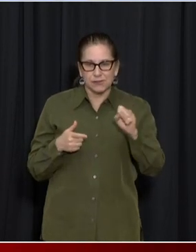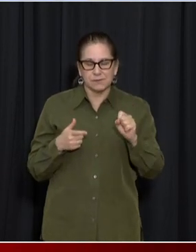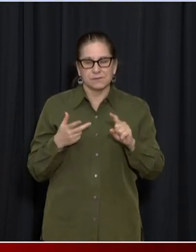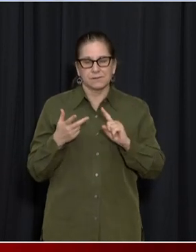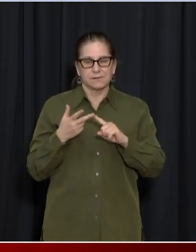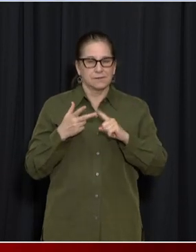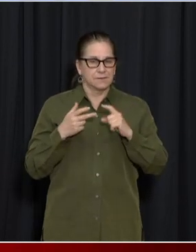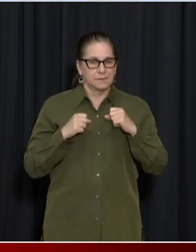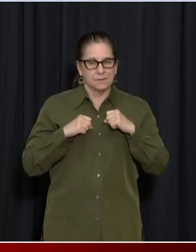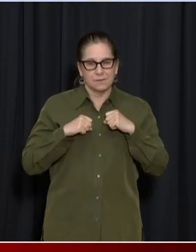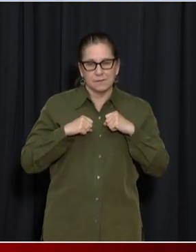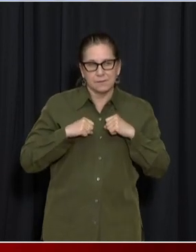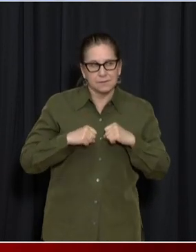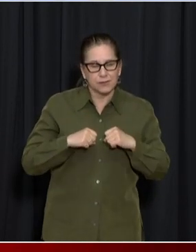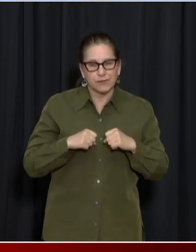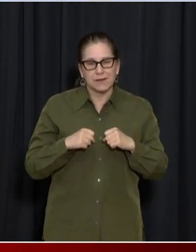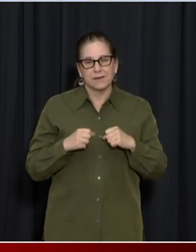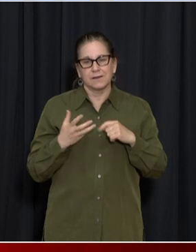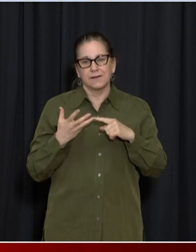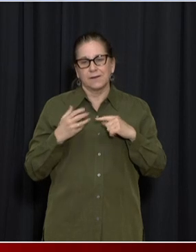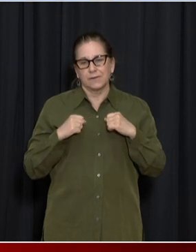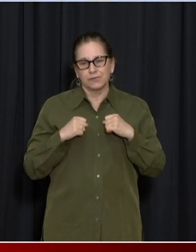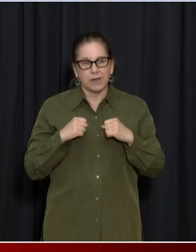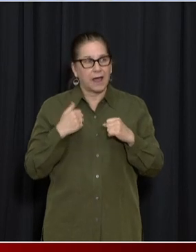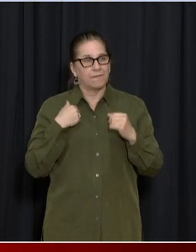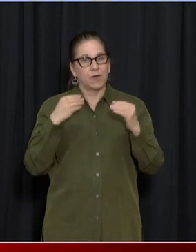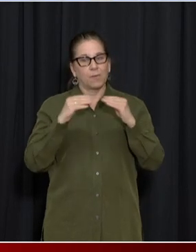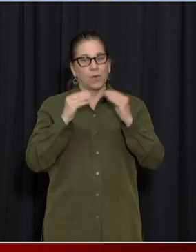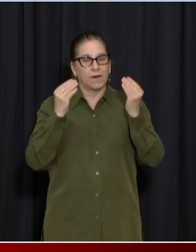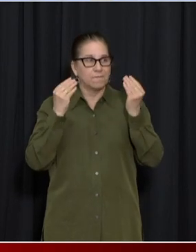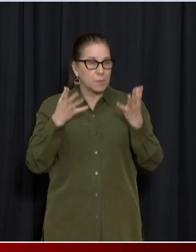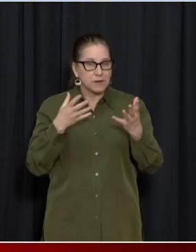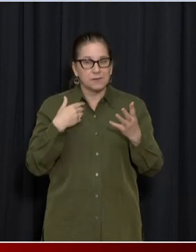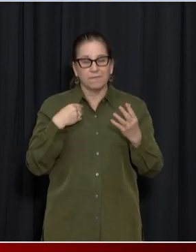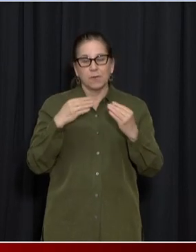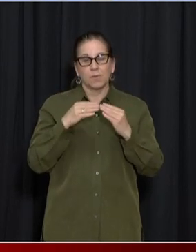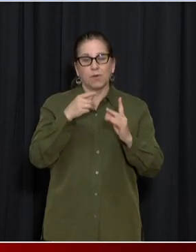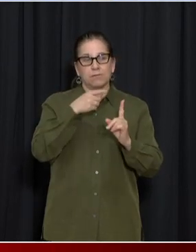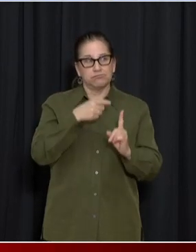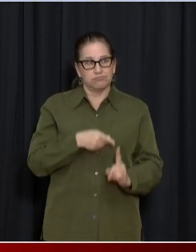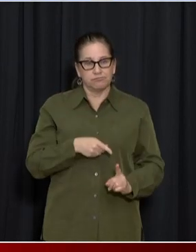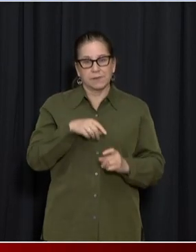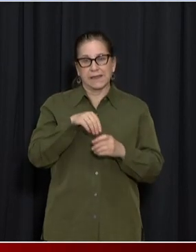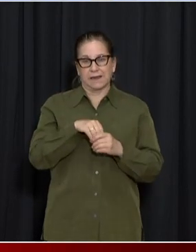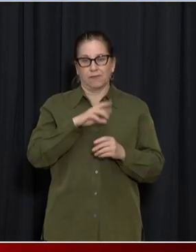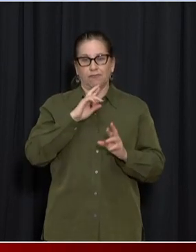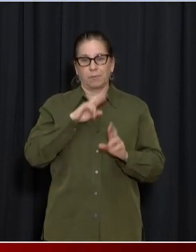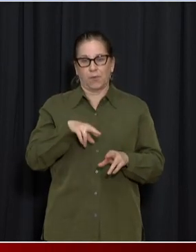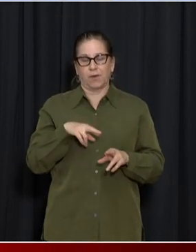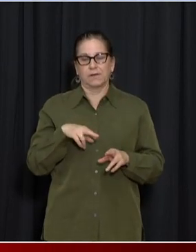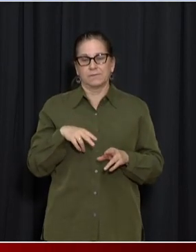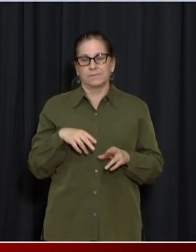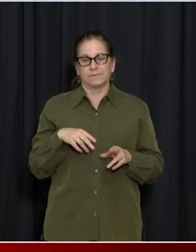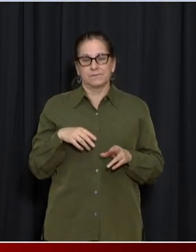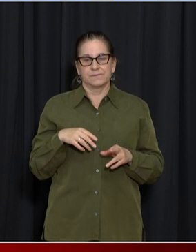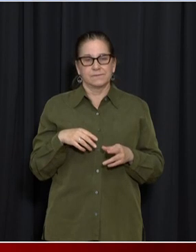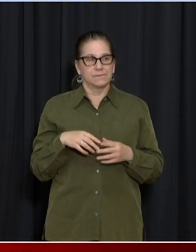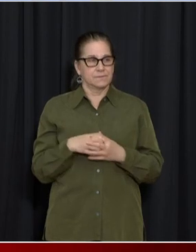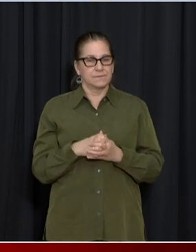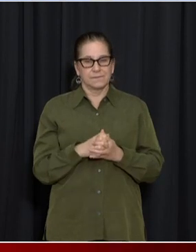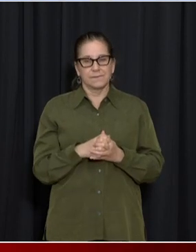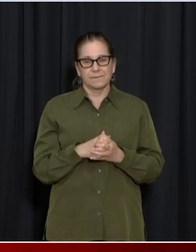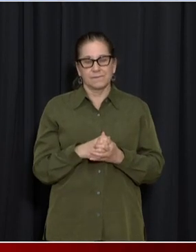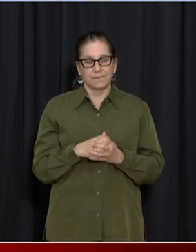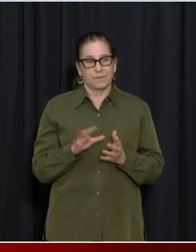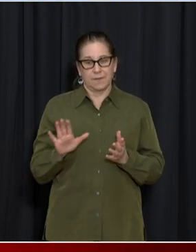more, including the detailed reports produced by the committees and a summary of each committee's recommendations that relate